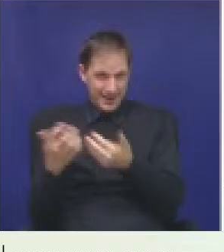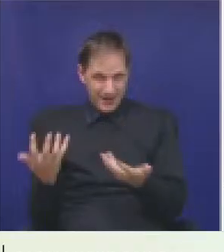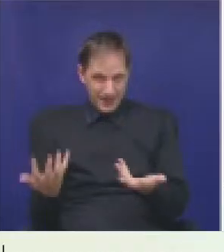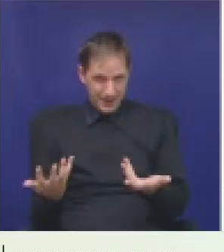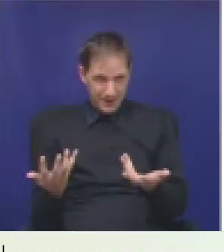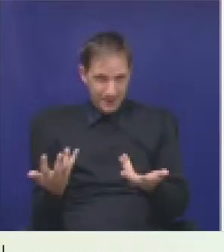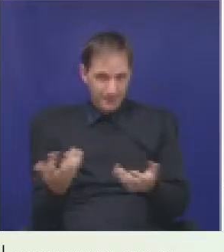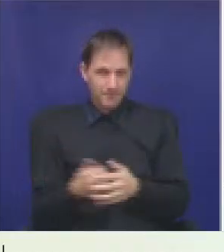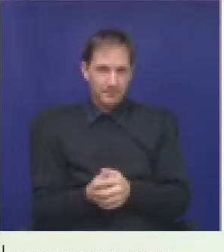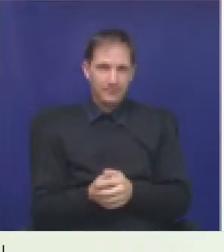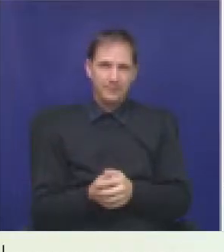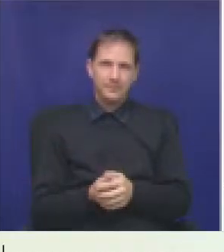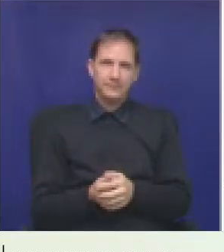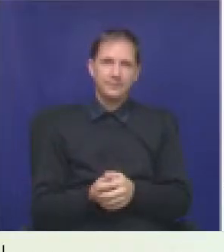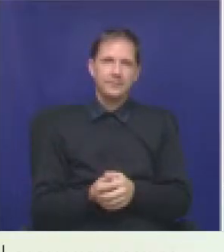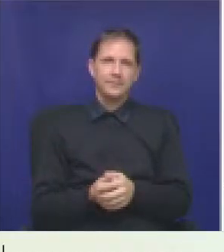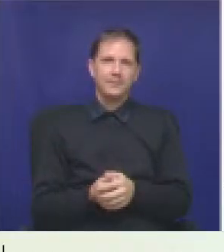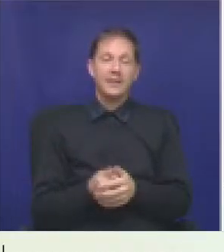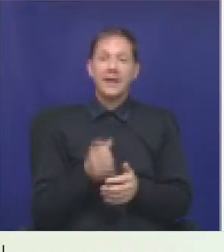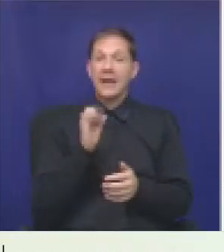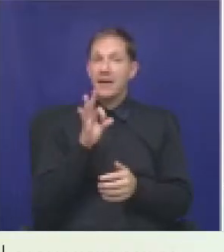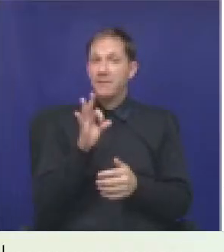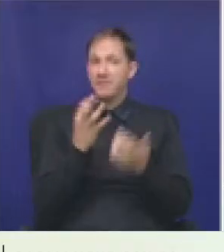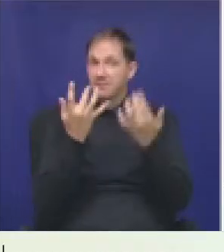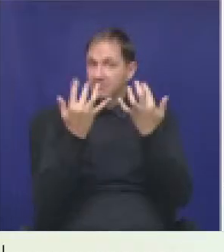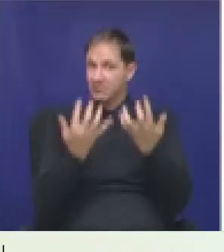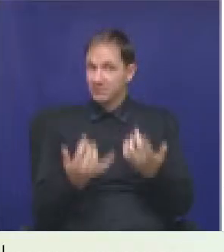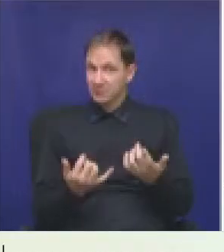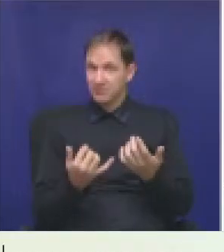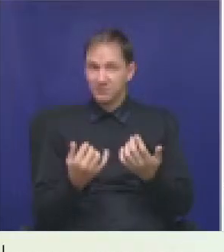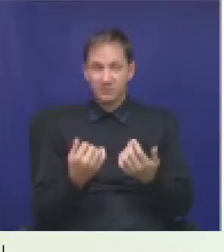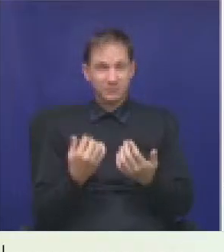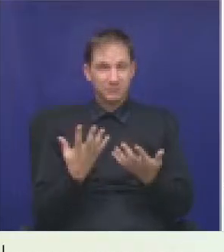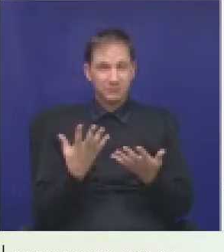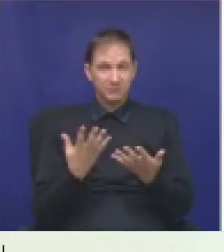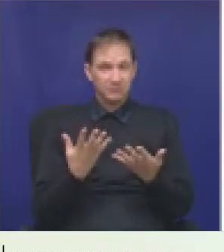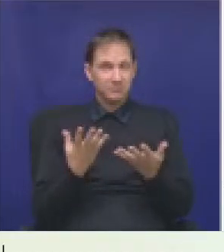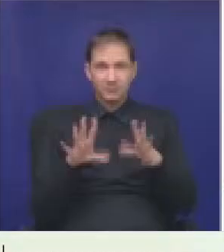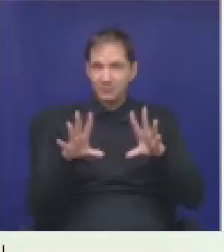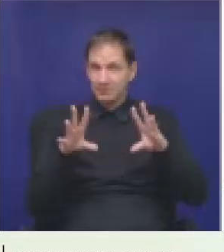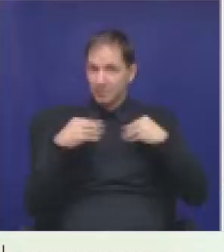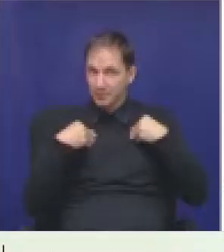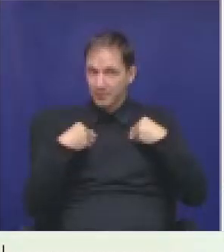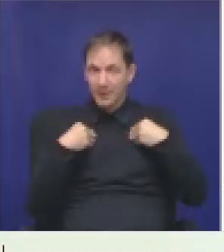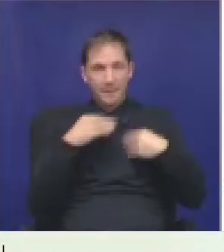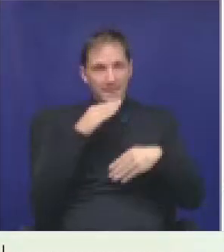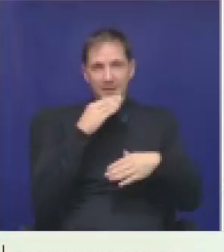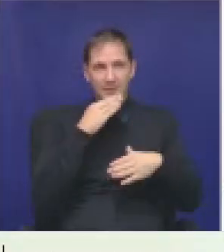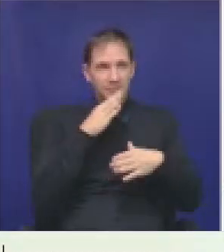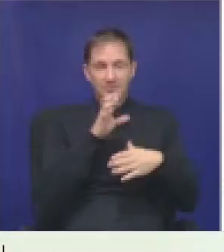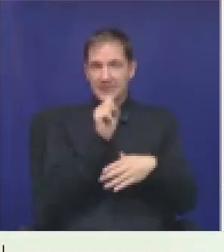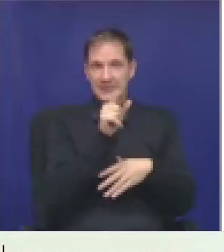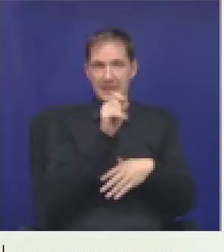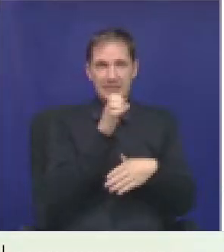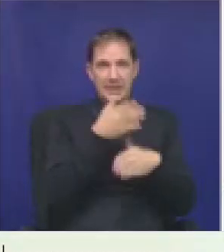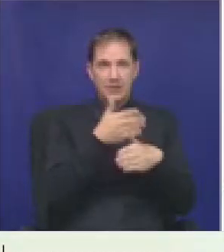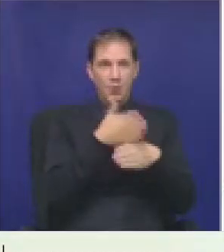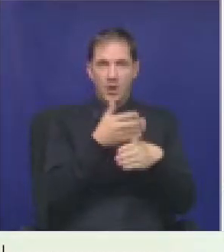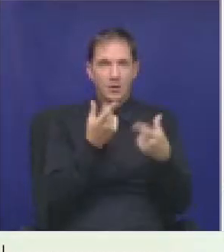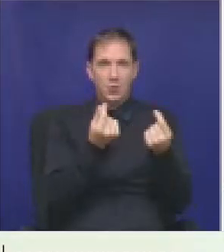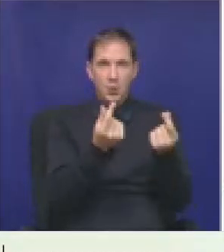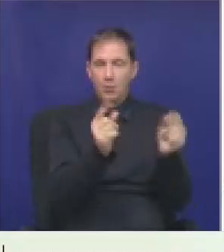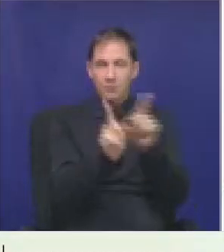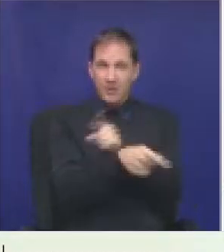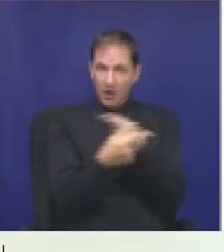Statistics SA budget is not passed, it will mean the Statistics SA cannot do its work. And that's why we plead for the members